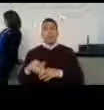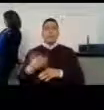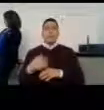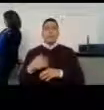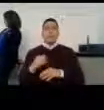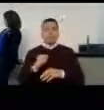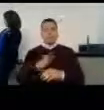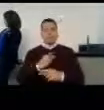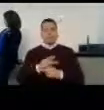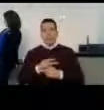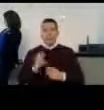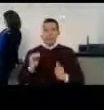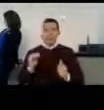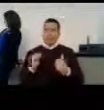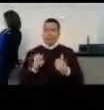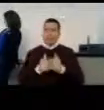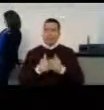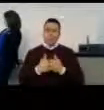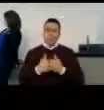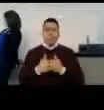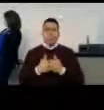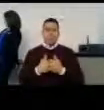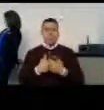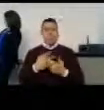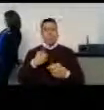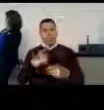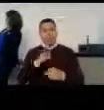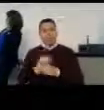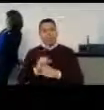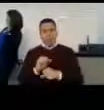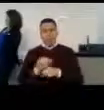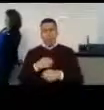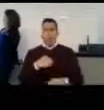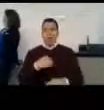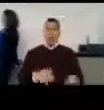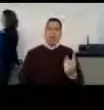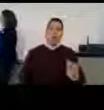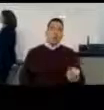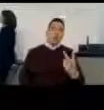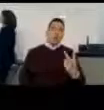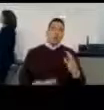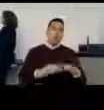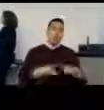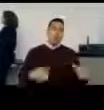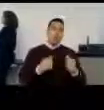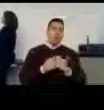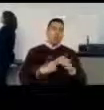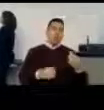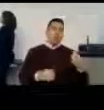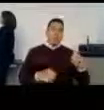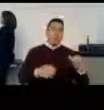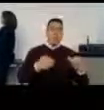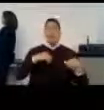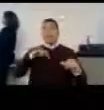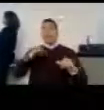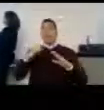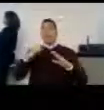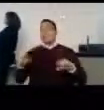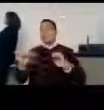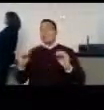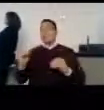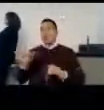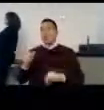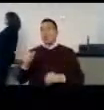self-care very, very challenging. We all have jobs. We have 1 and 2 children with disabilities. We have other children